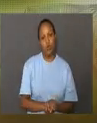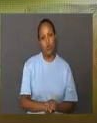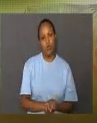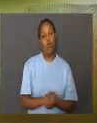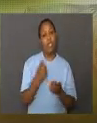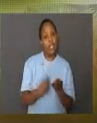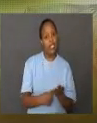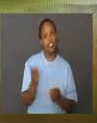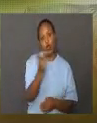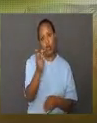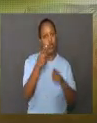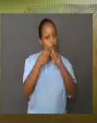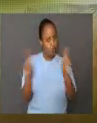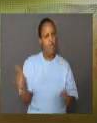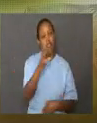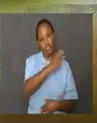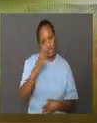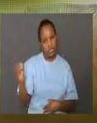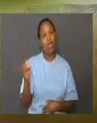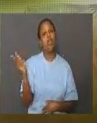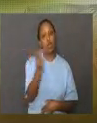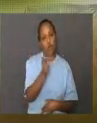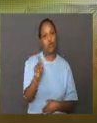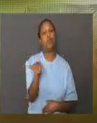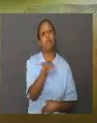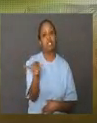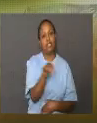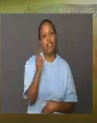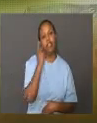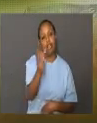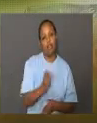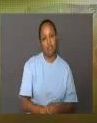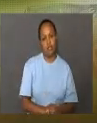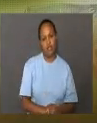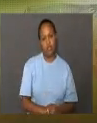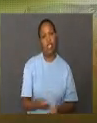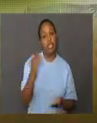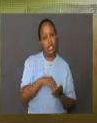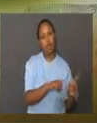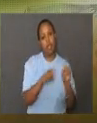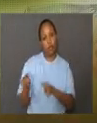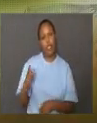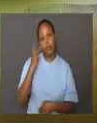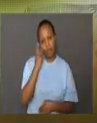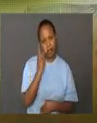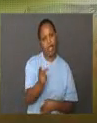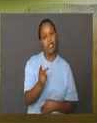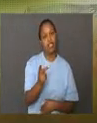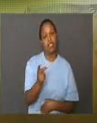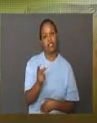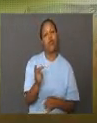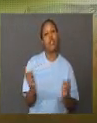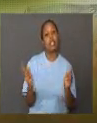their differences as well as their similarities. We will also learn about the